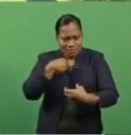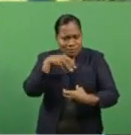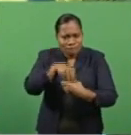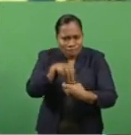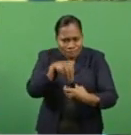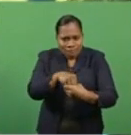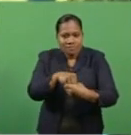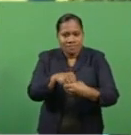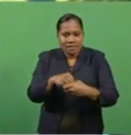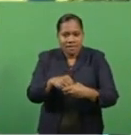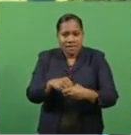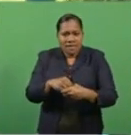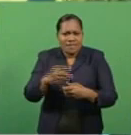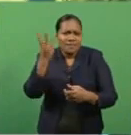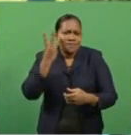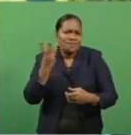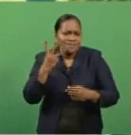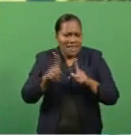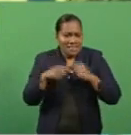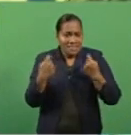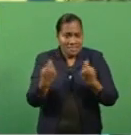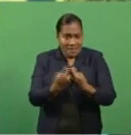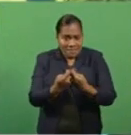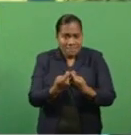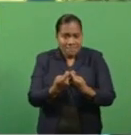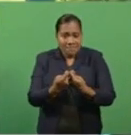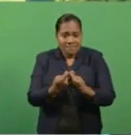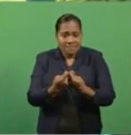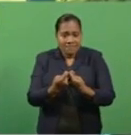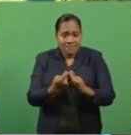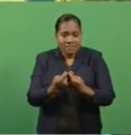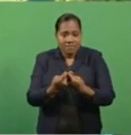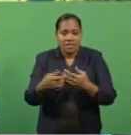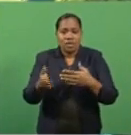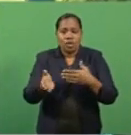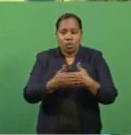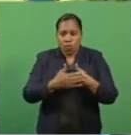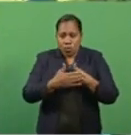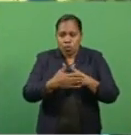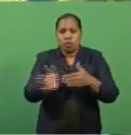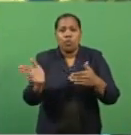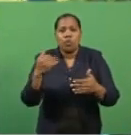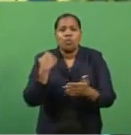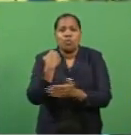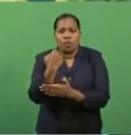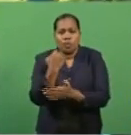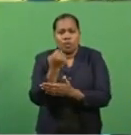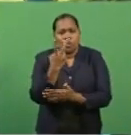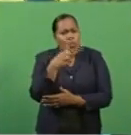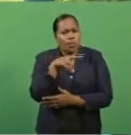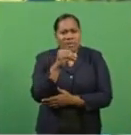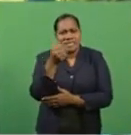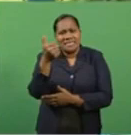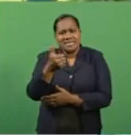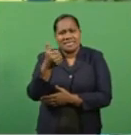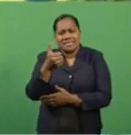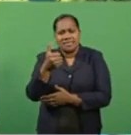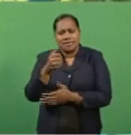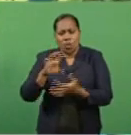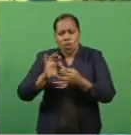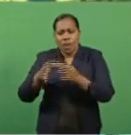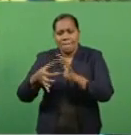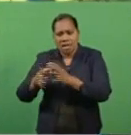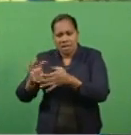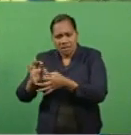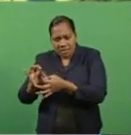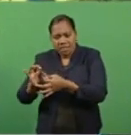The Fijiana actually opened the rugby at the 2016 Rio Olympics. They played the first game,